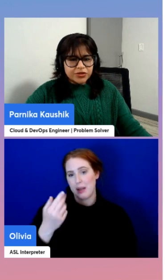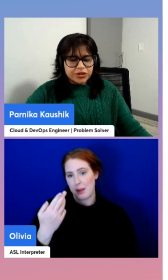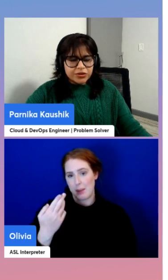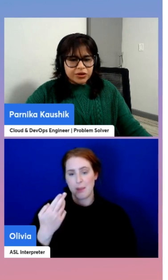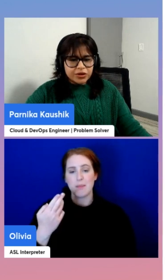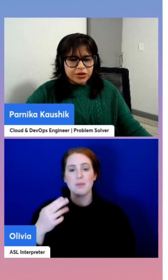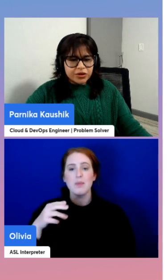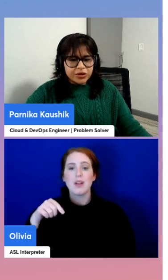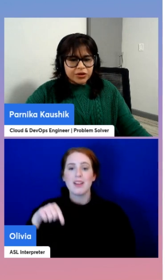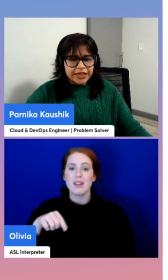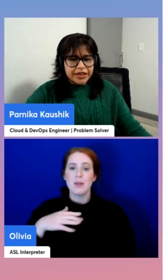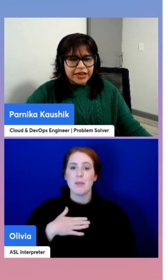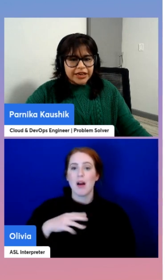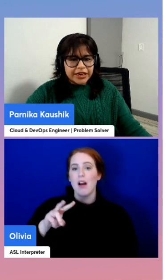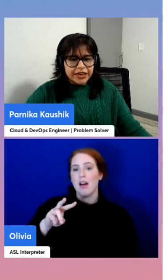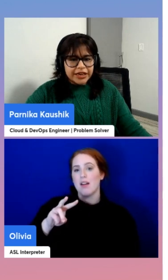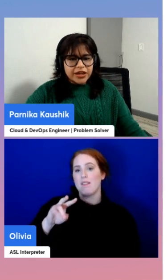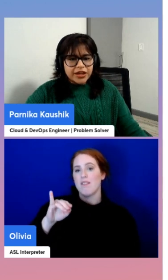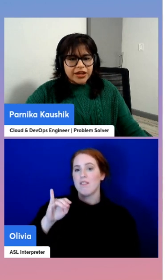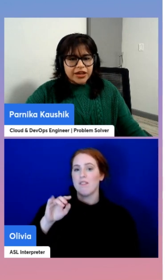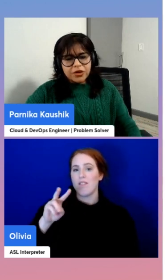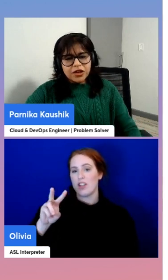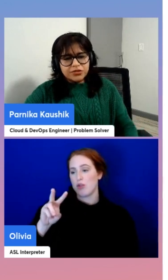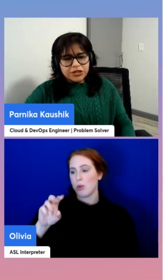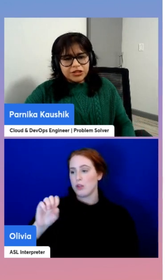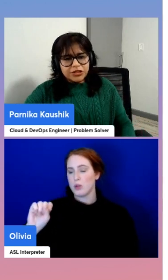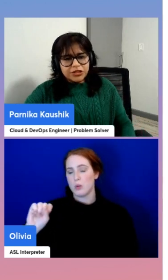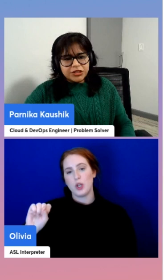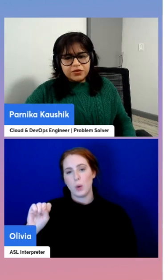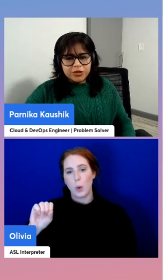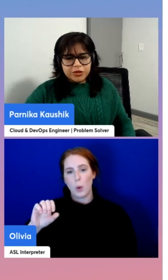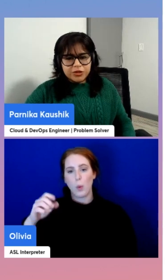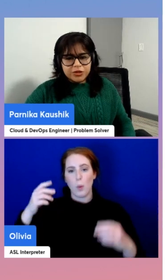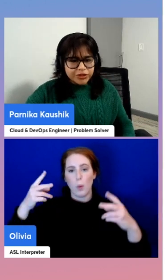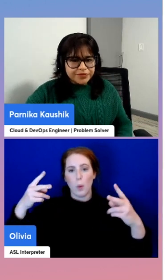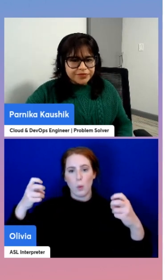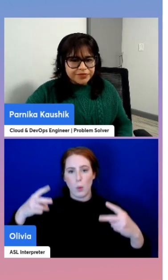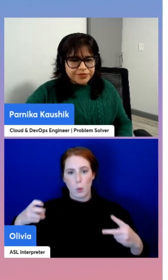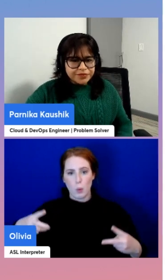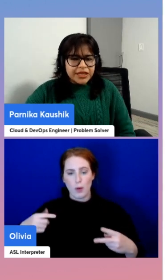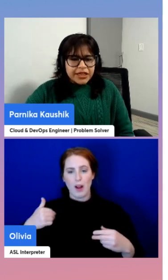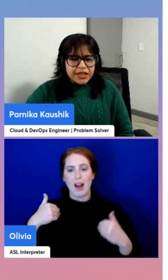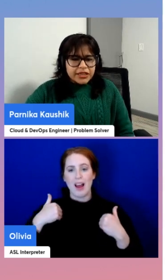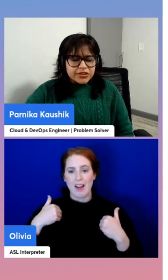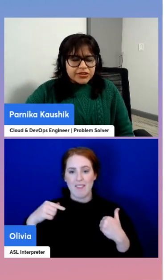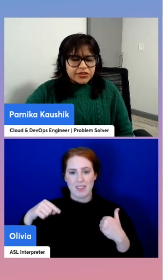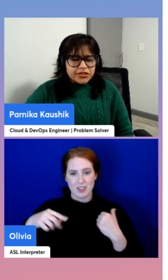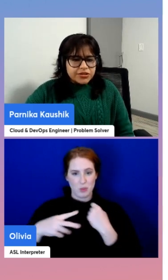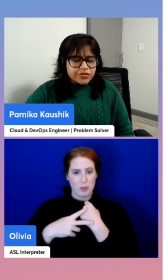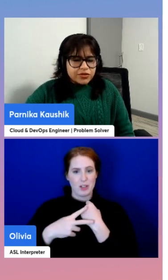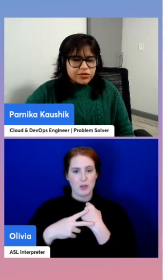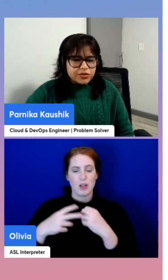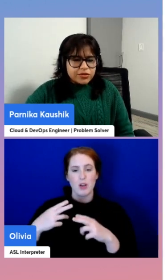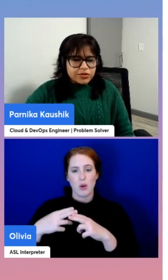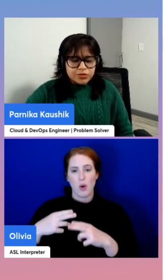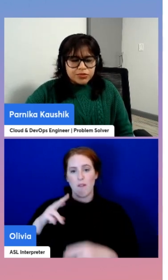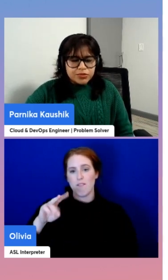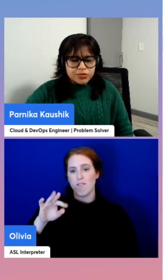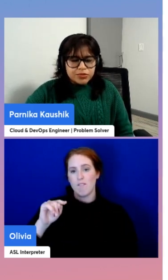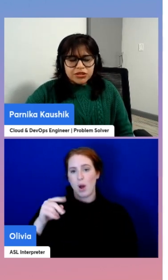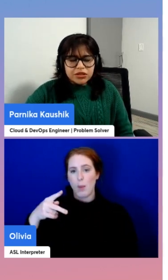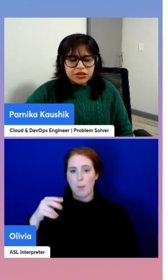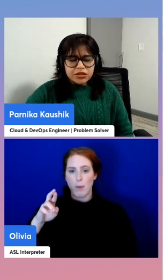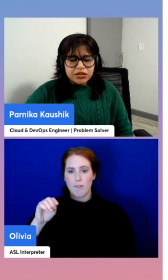Visual Studio code, and I have this repository called the Vault Provision. It's got all the Terraform code